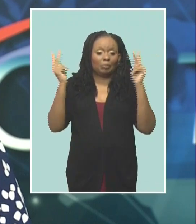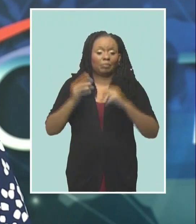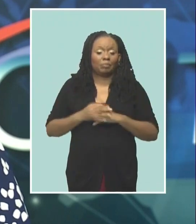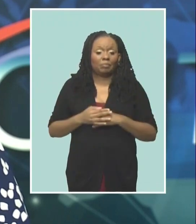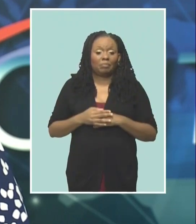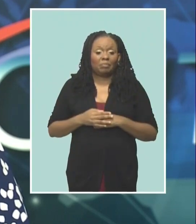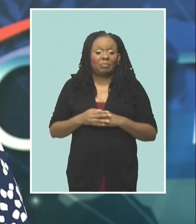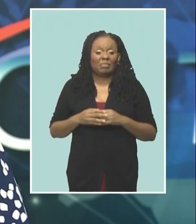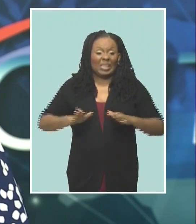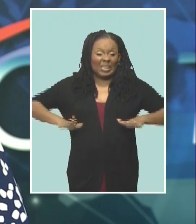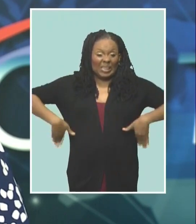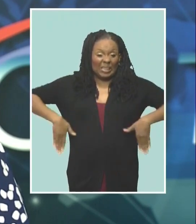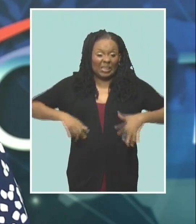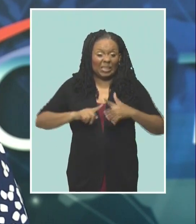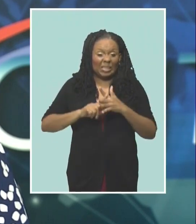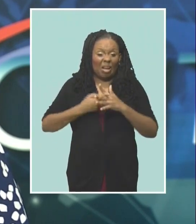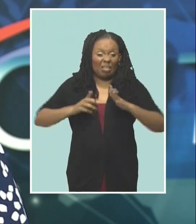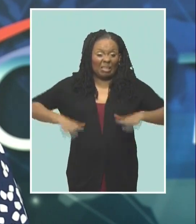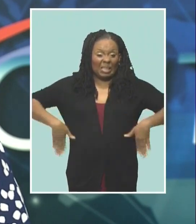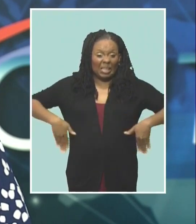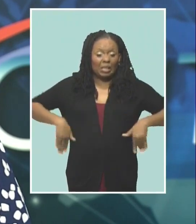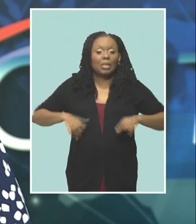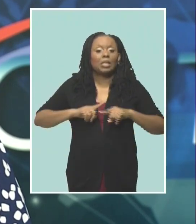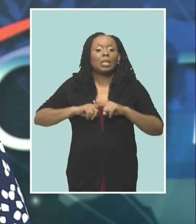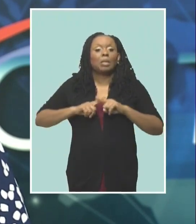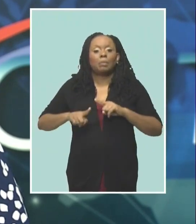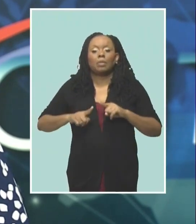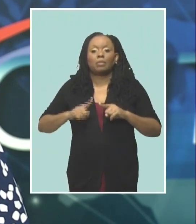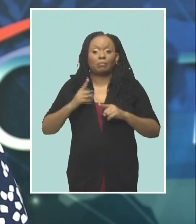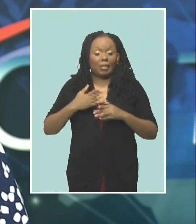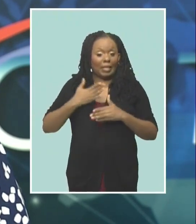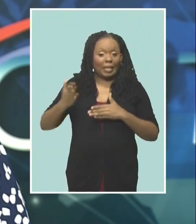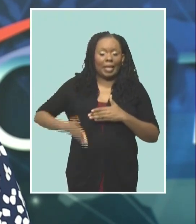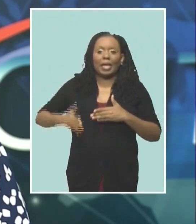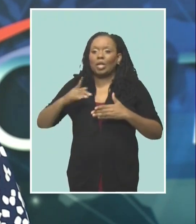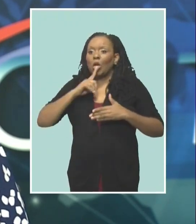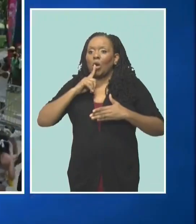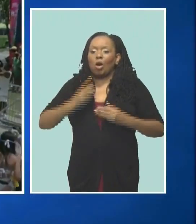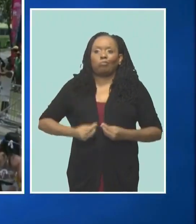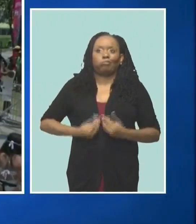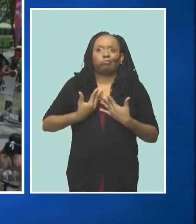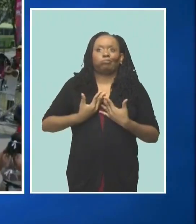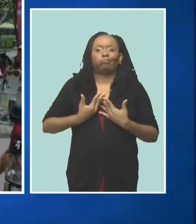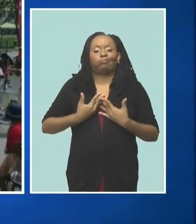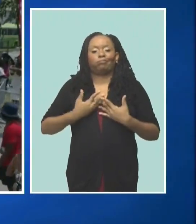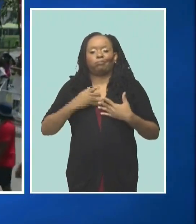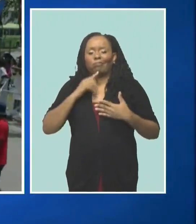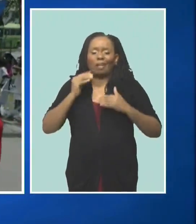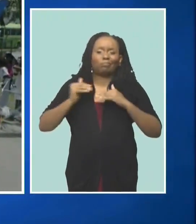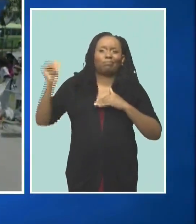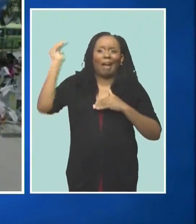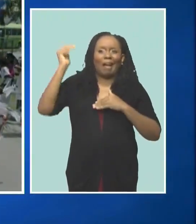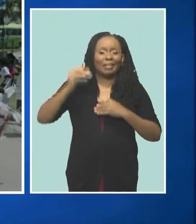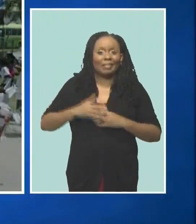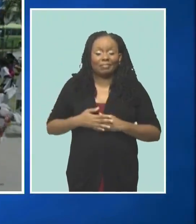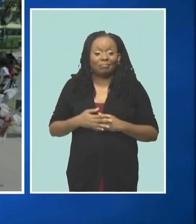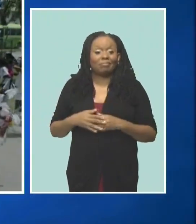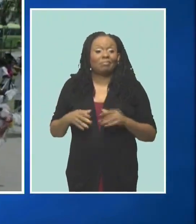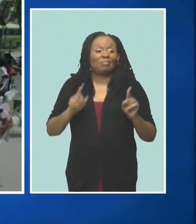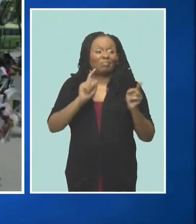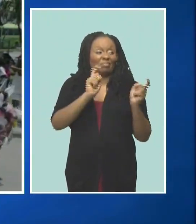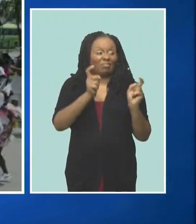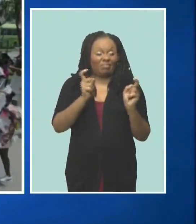start, officials expected the day to end on a high. Sharika Griffith reports. There were several changes to this year's crop